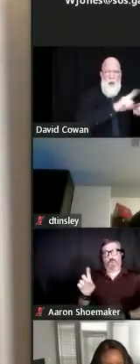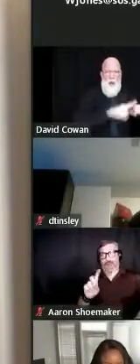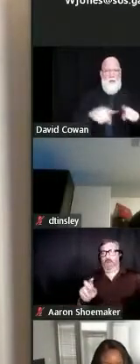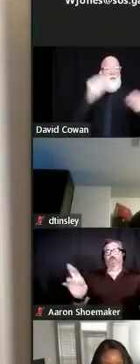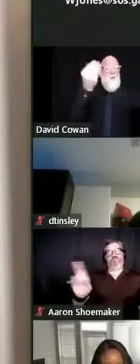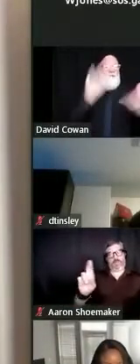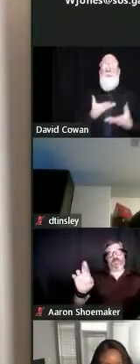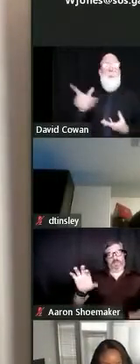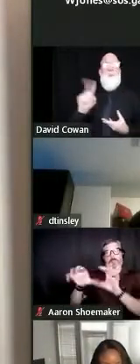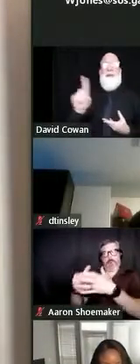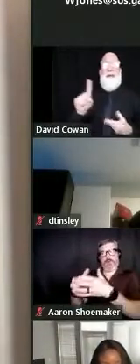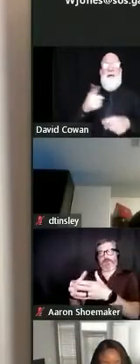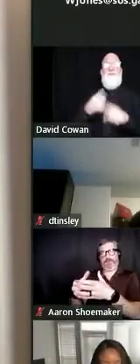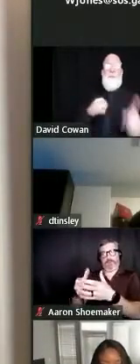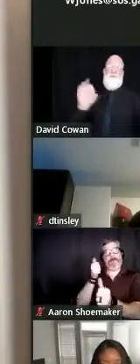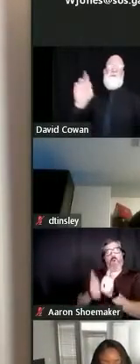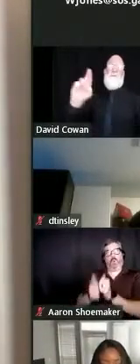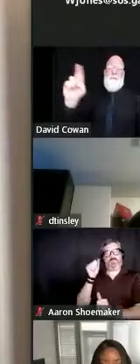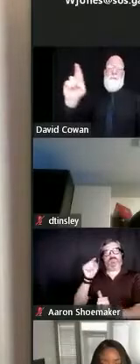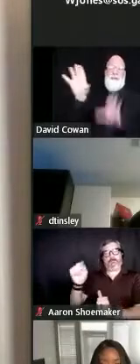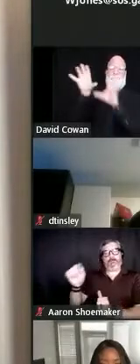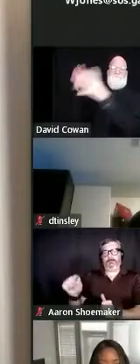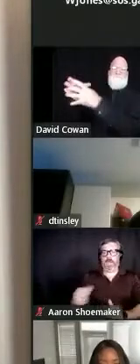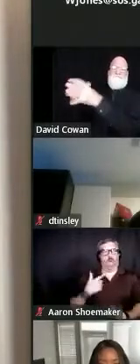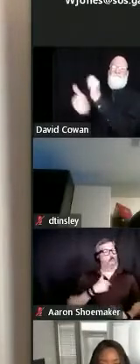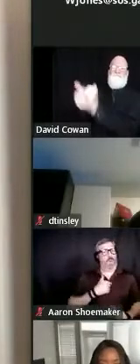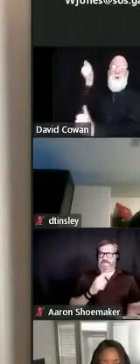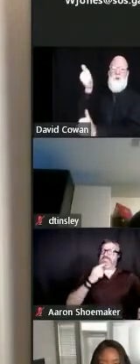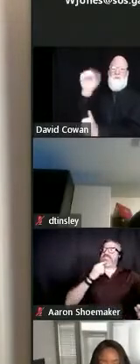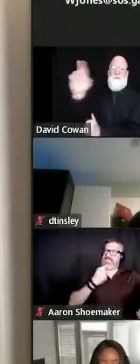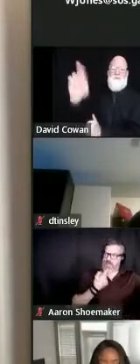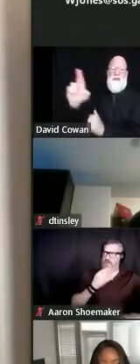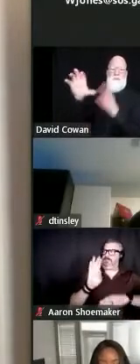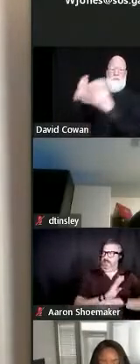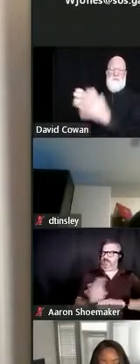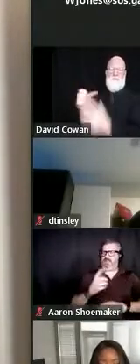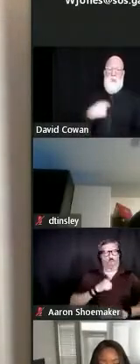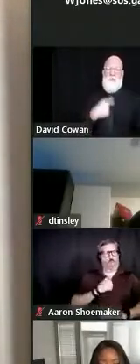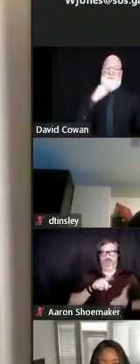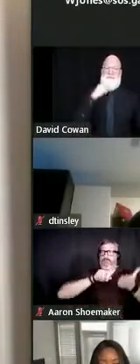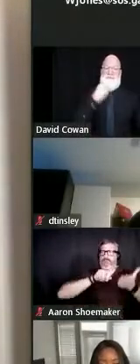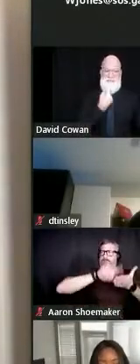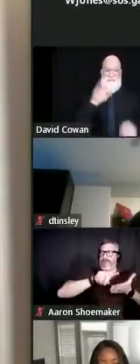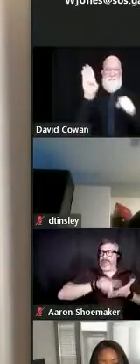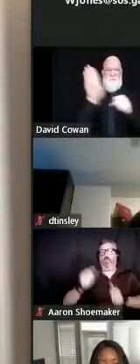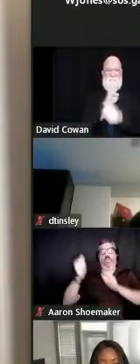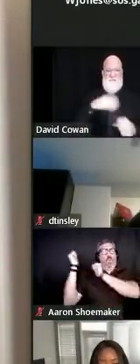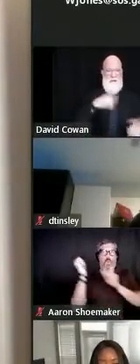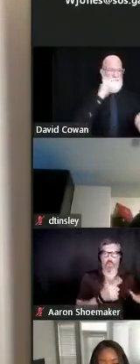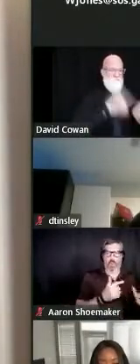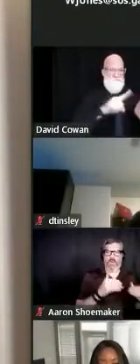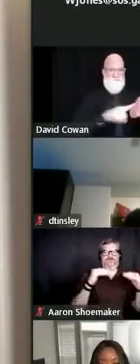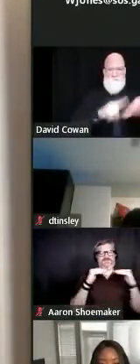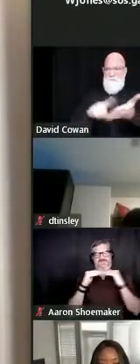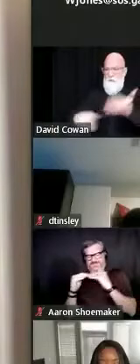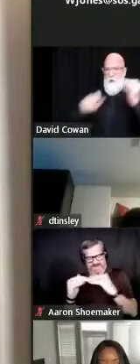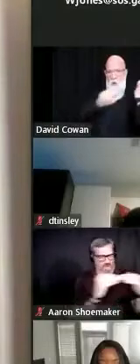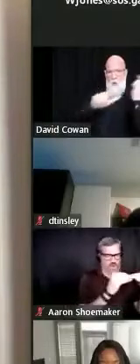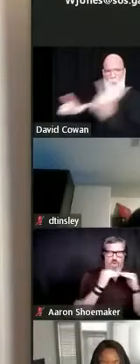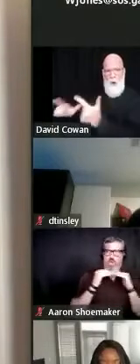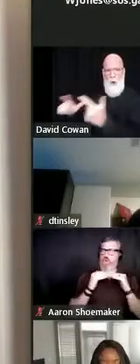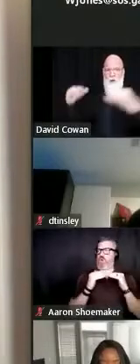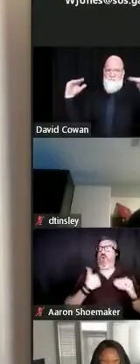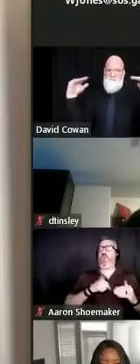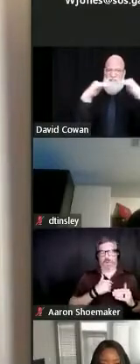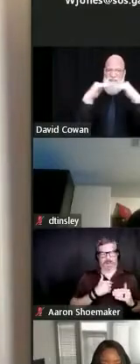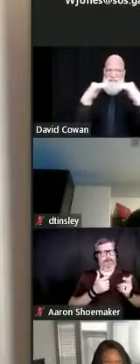them and they're all being taken as equally seriously as any other one and treated fairly and even handedly by our investigations division but